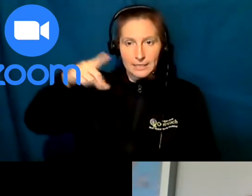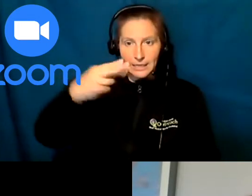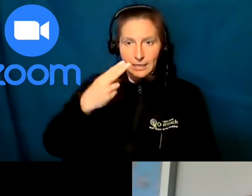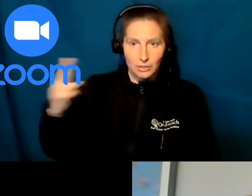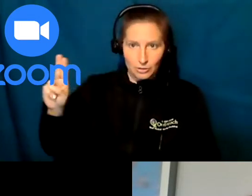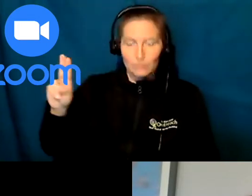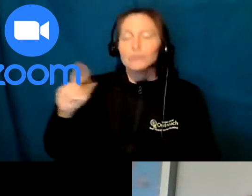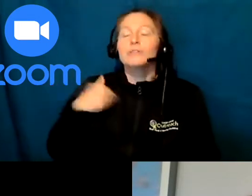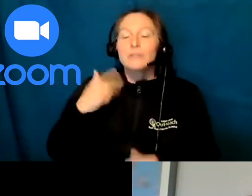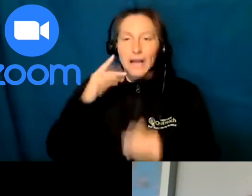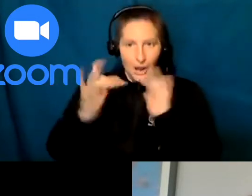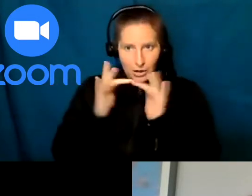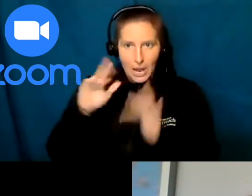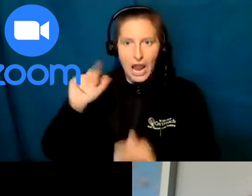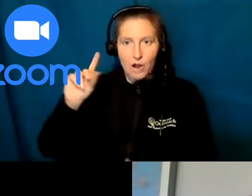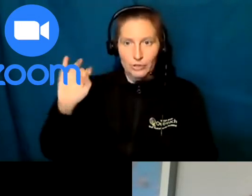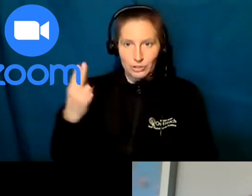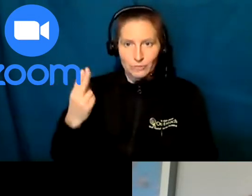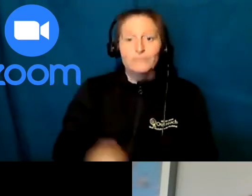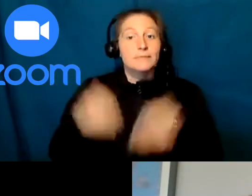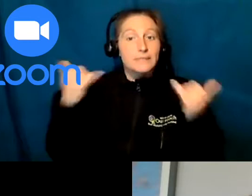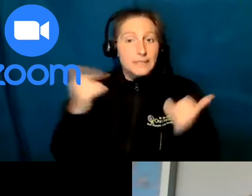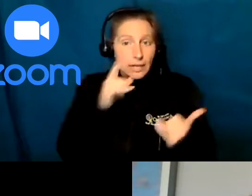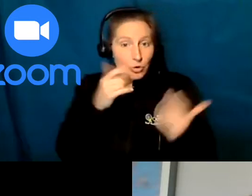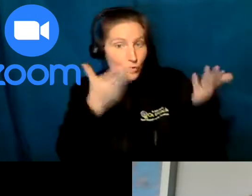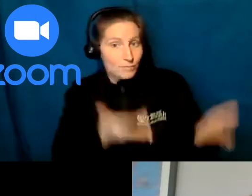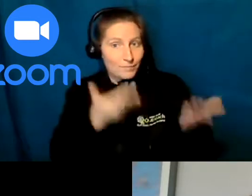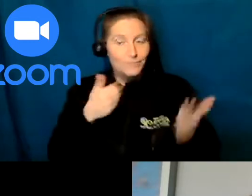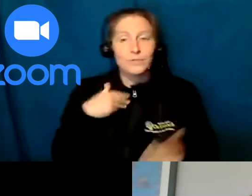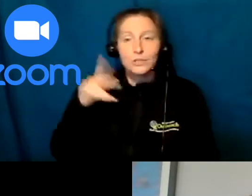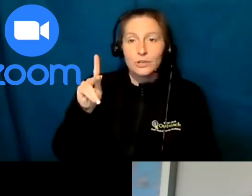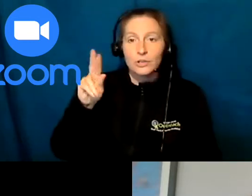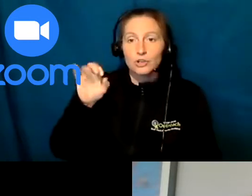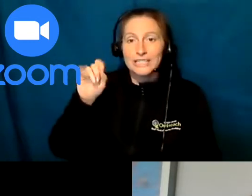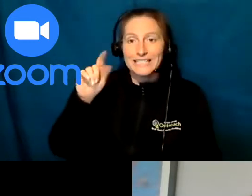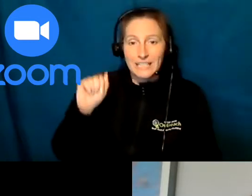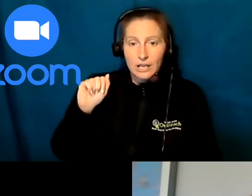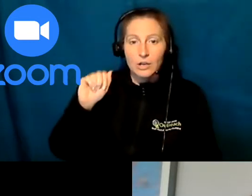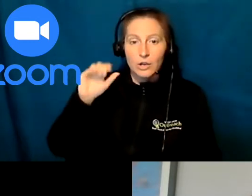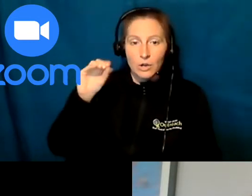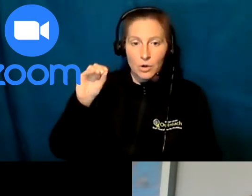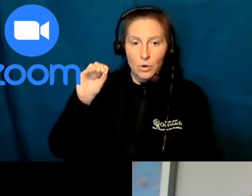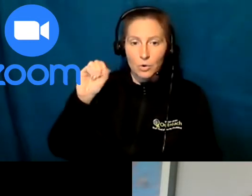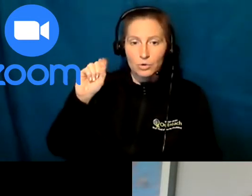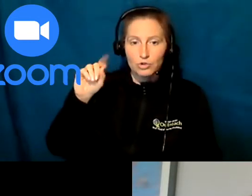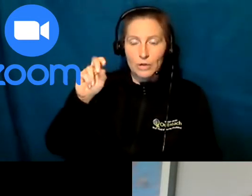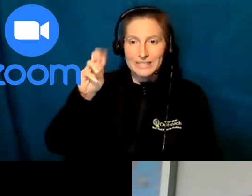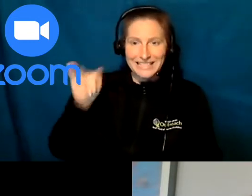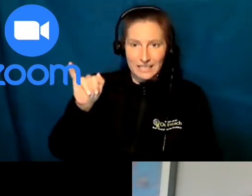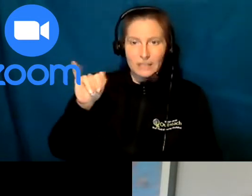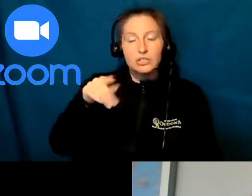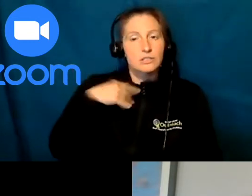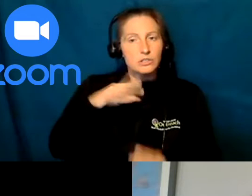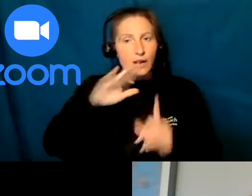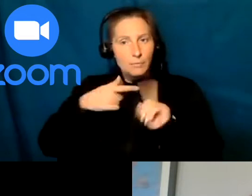Outreach. And today I have with me Krista Ostrowski, who's going to share a little bit about her career and her background and